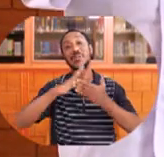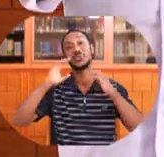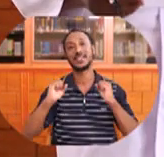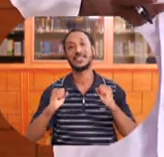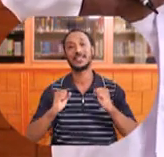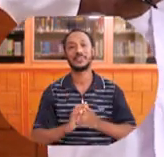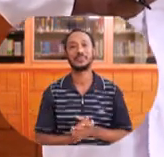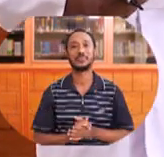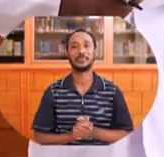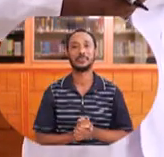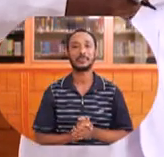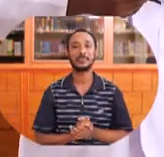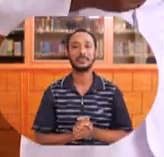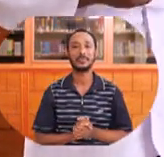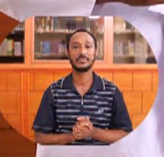or different methods.